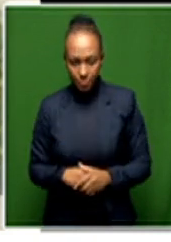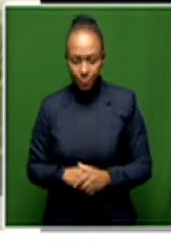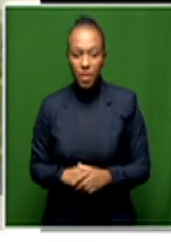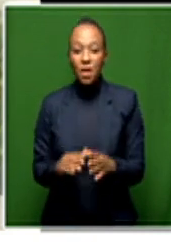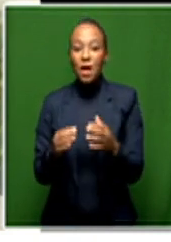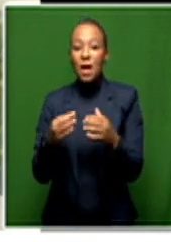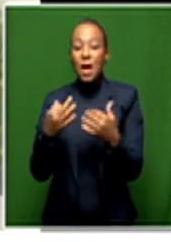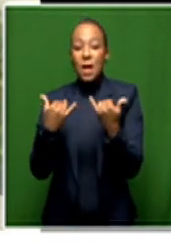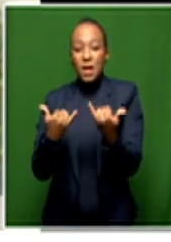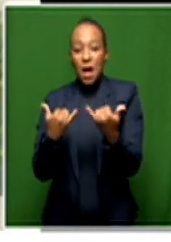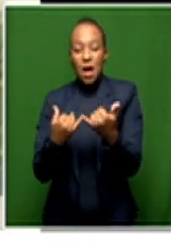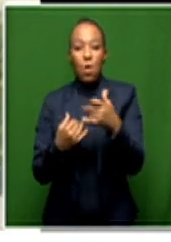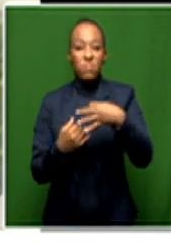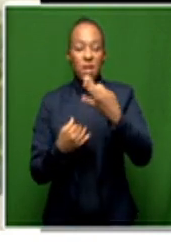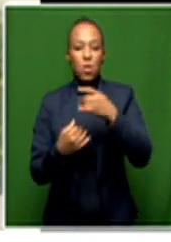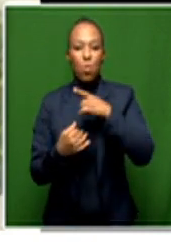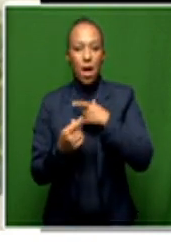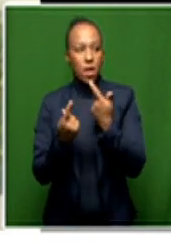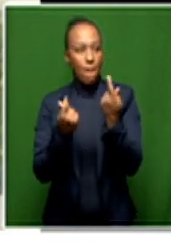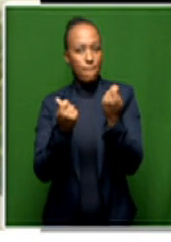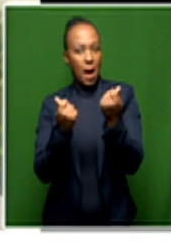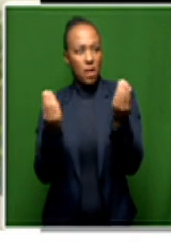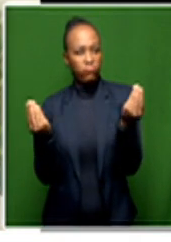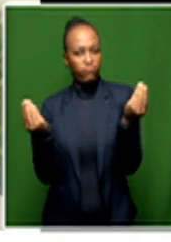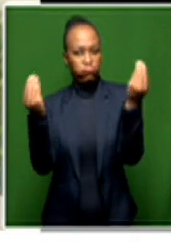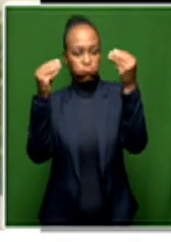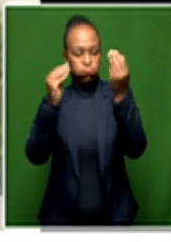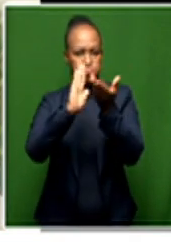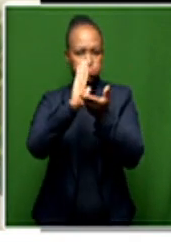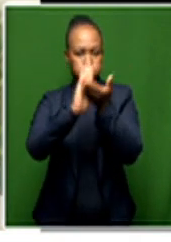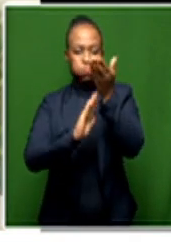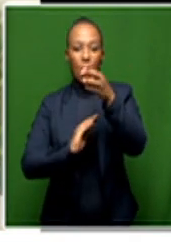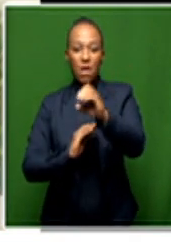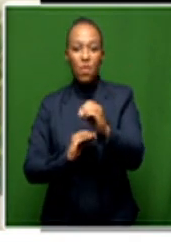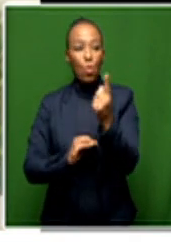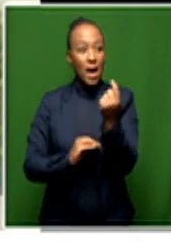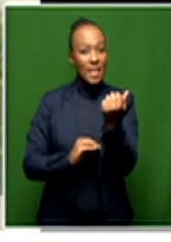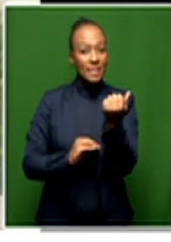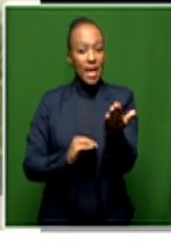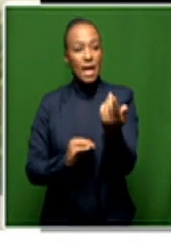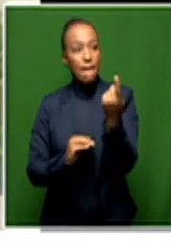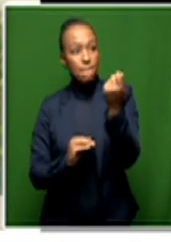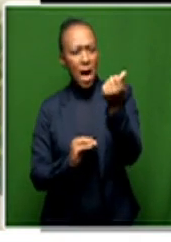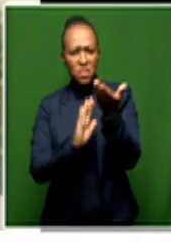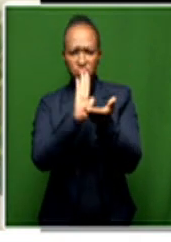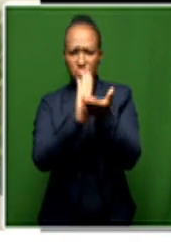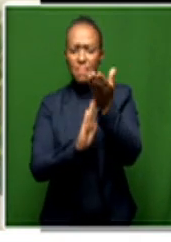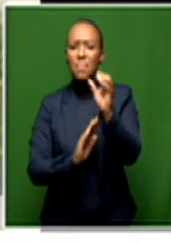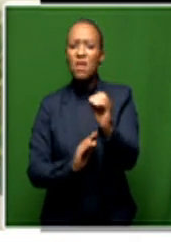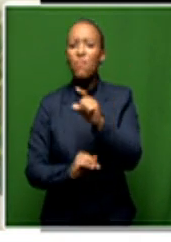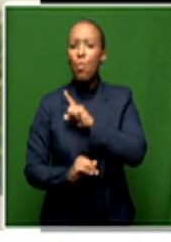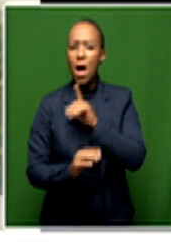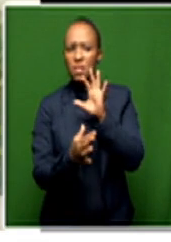been an inflation of prices insofar as all these tenders are concerned,